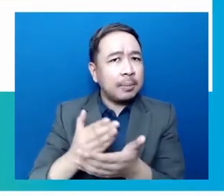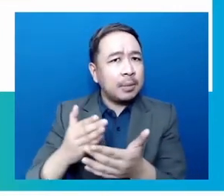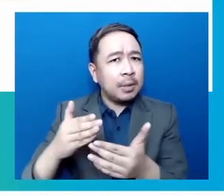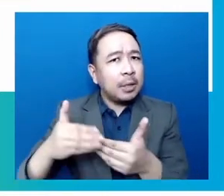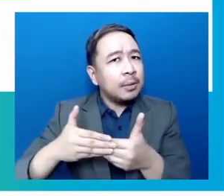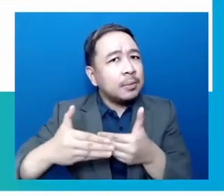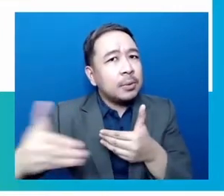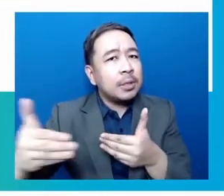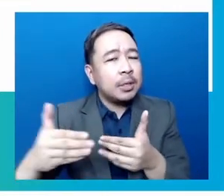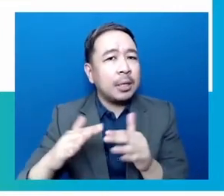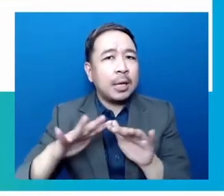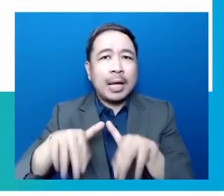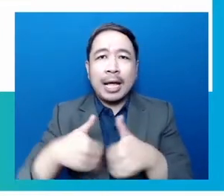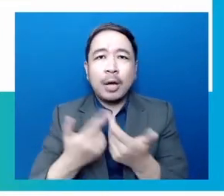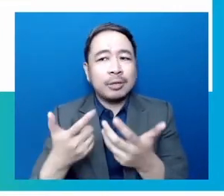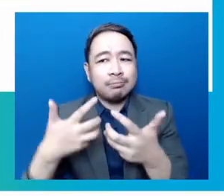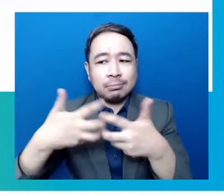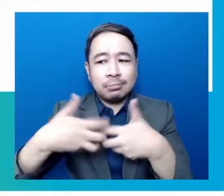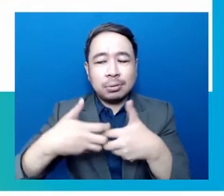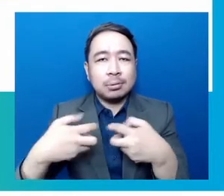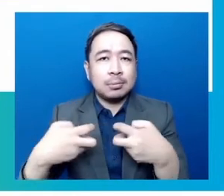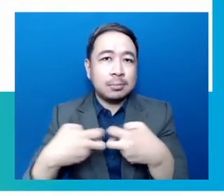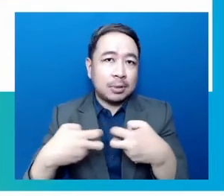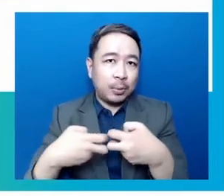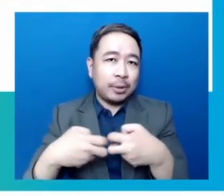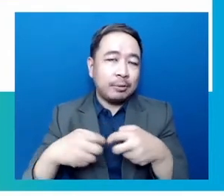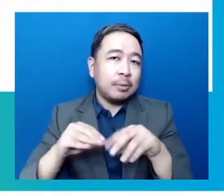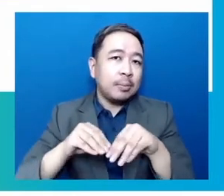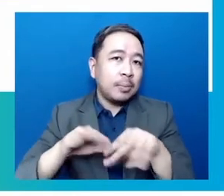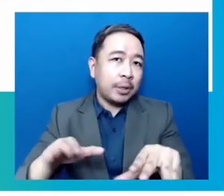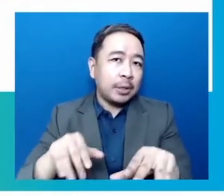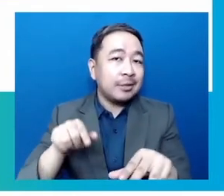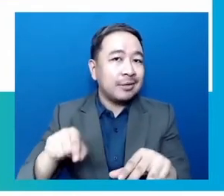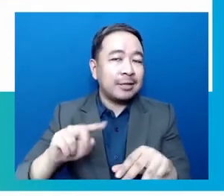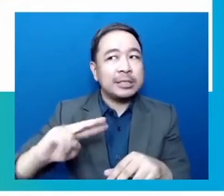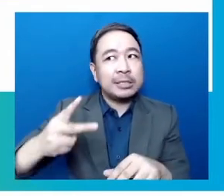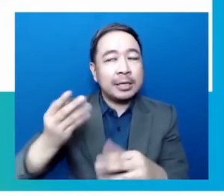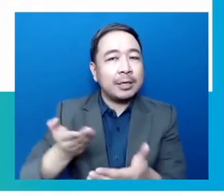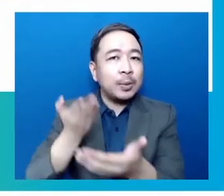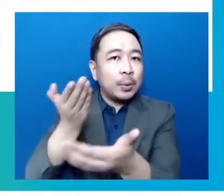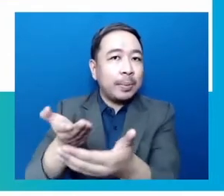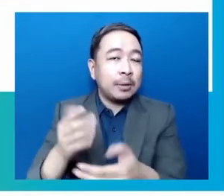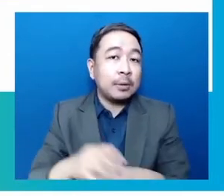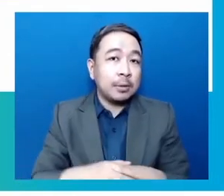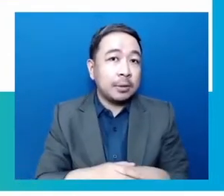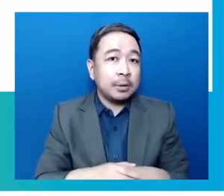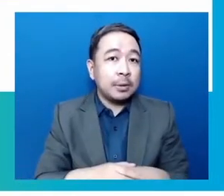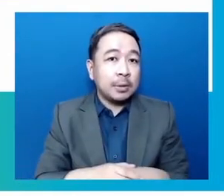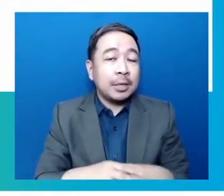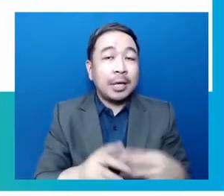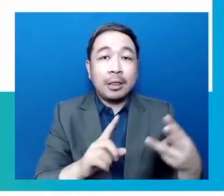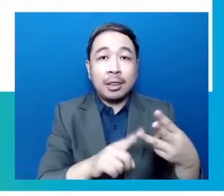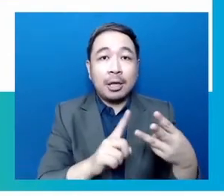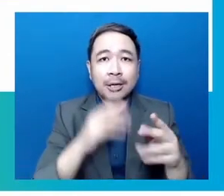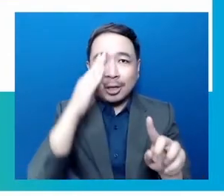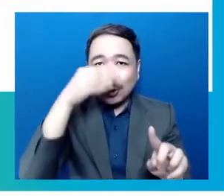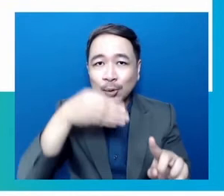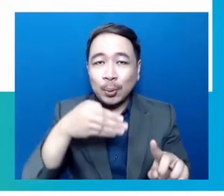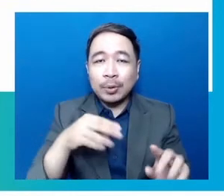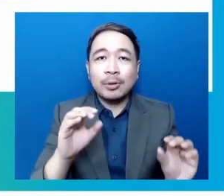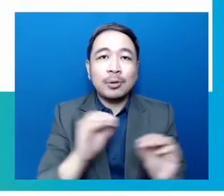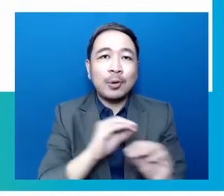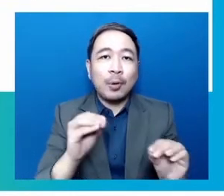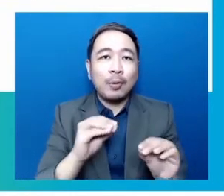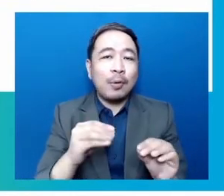this power plant. That is the second recommendation. The third recommendation is there is no financial report